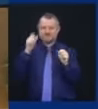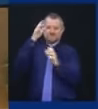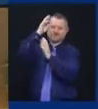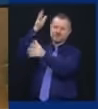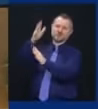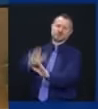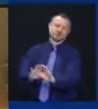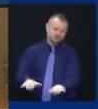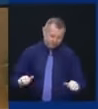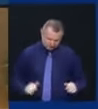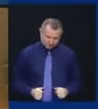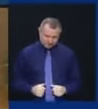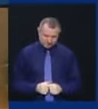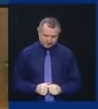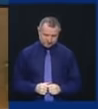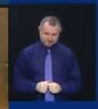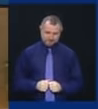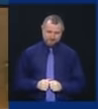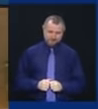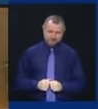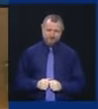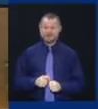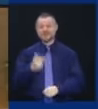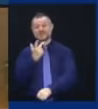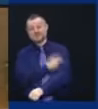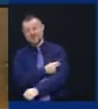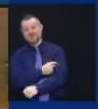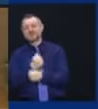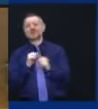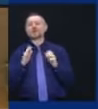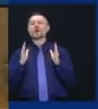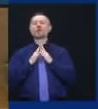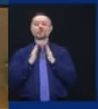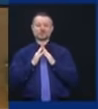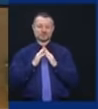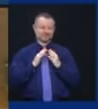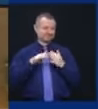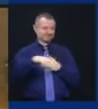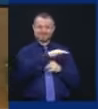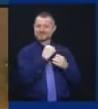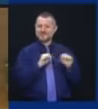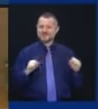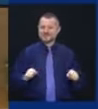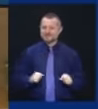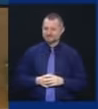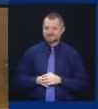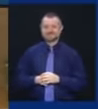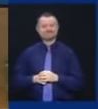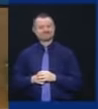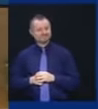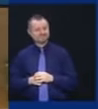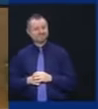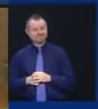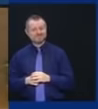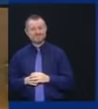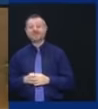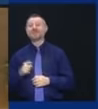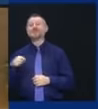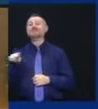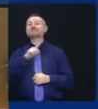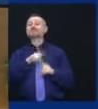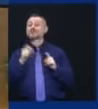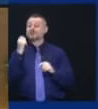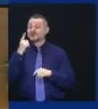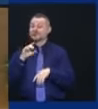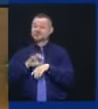You take a vaccine to make our city safe, our nation and our state safe. Houses of worship have been